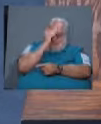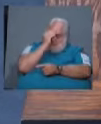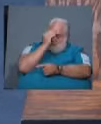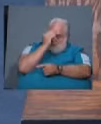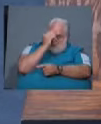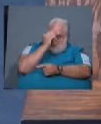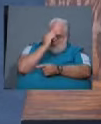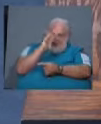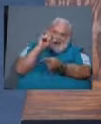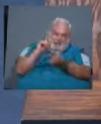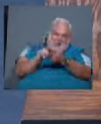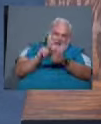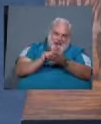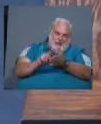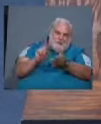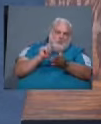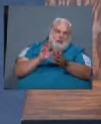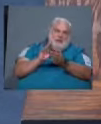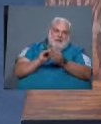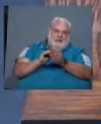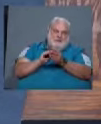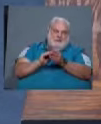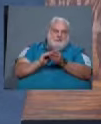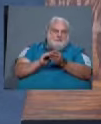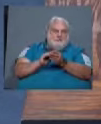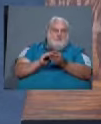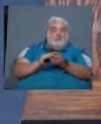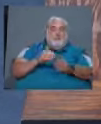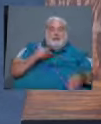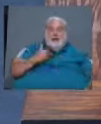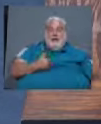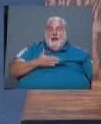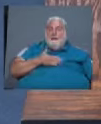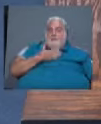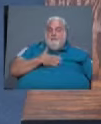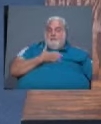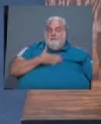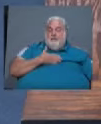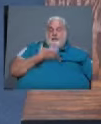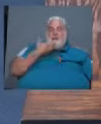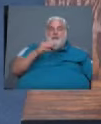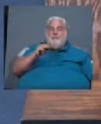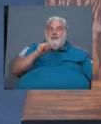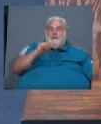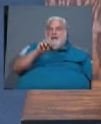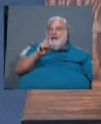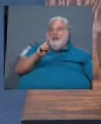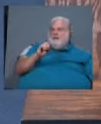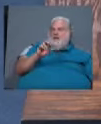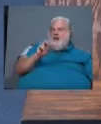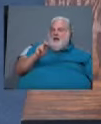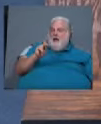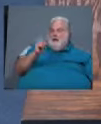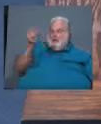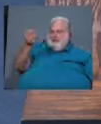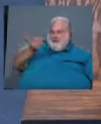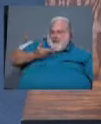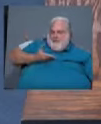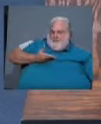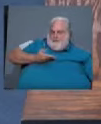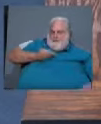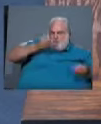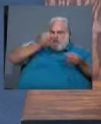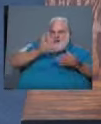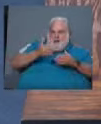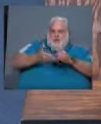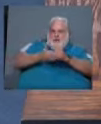know it until last week's meeting. I am grateful to Ms. Adcock for putting us in touch with vital information